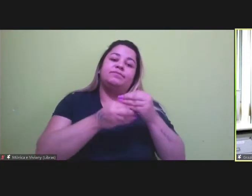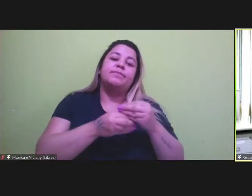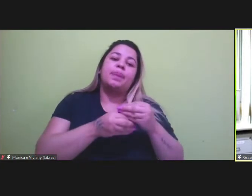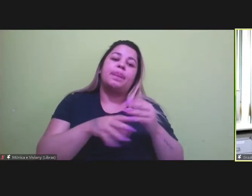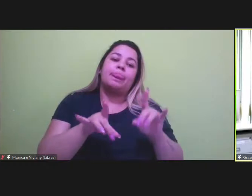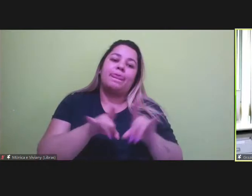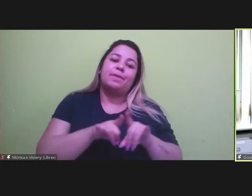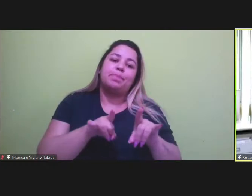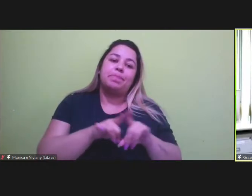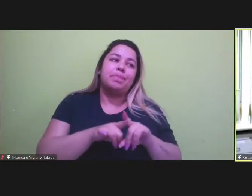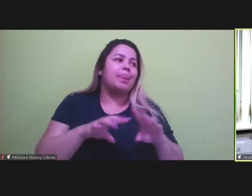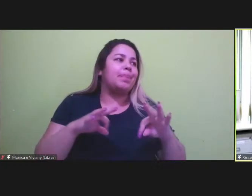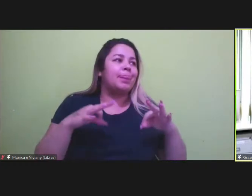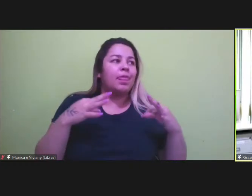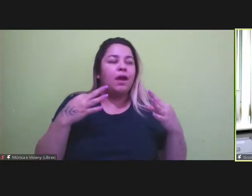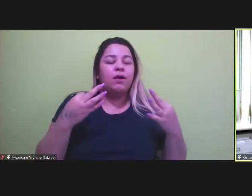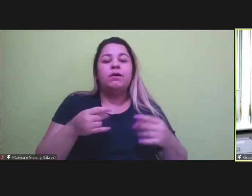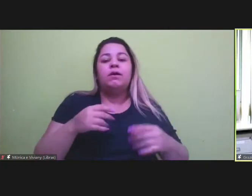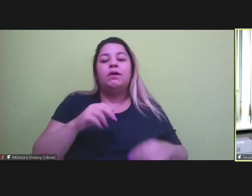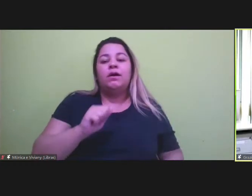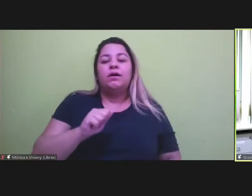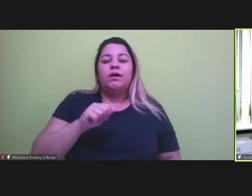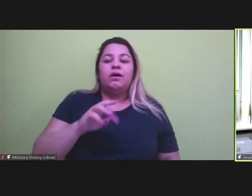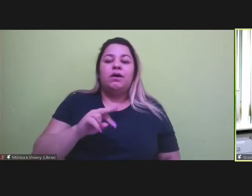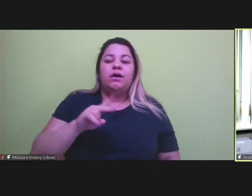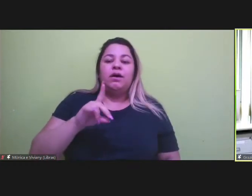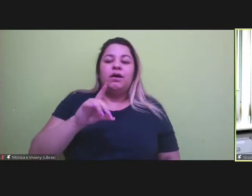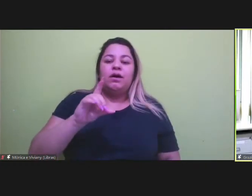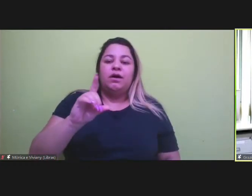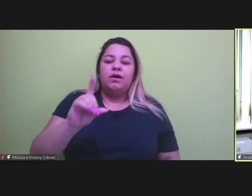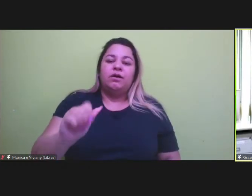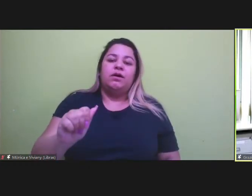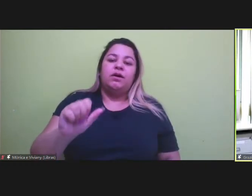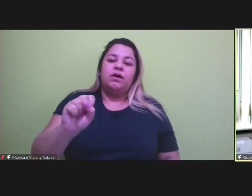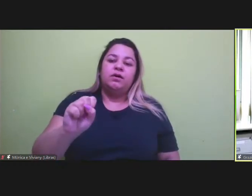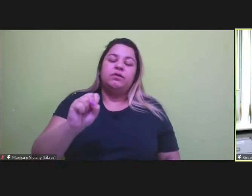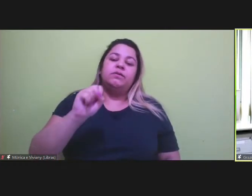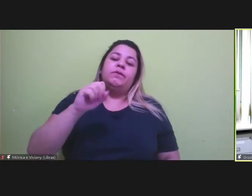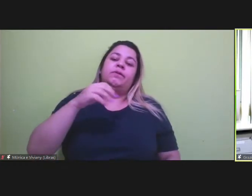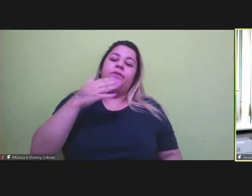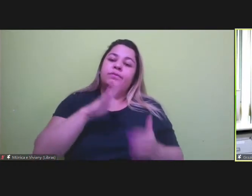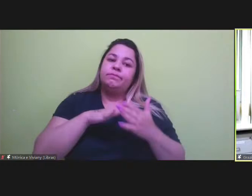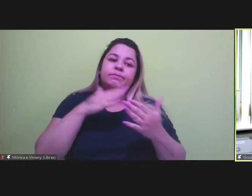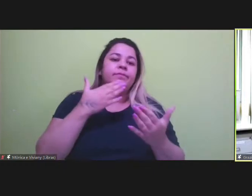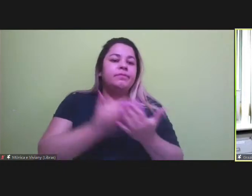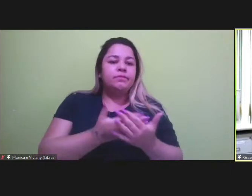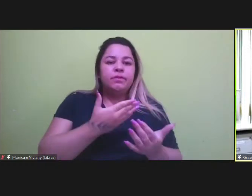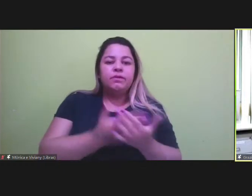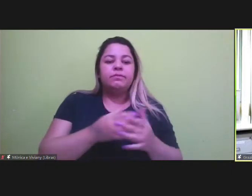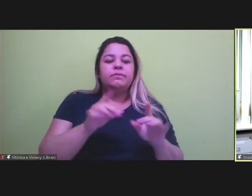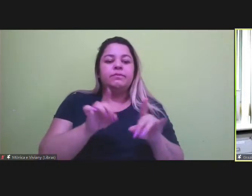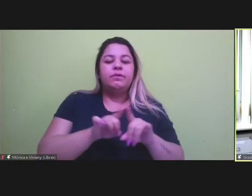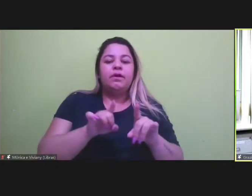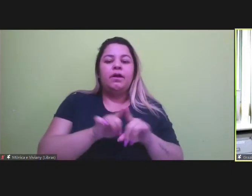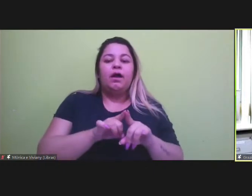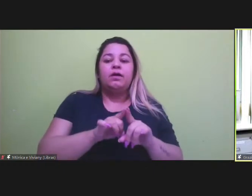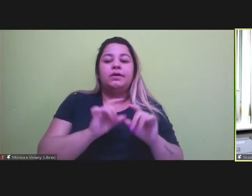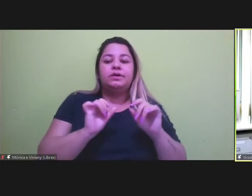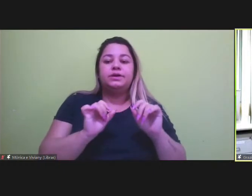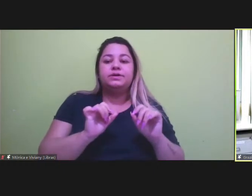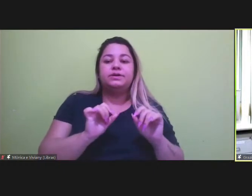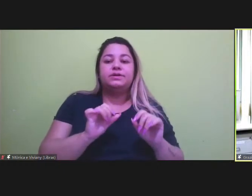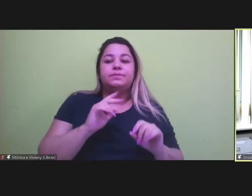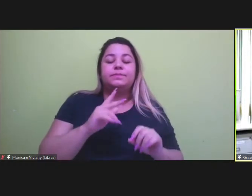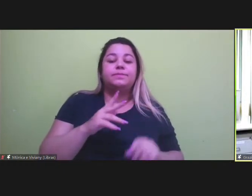to insert this in all the school activities, not only as a punctuation for